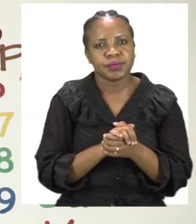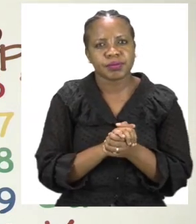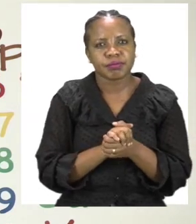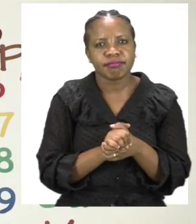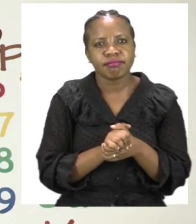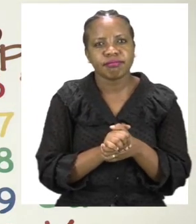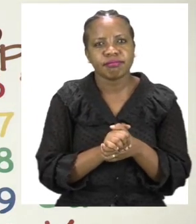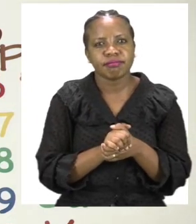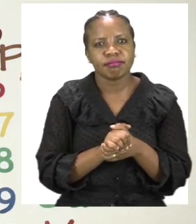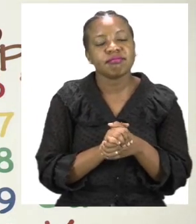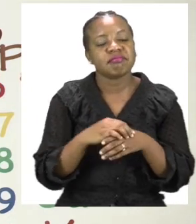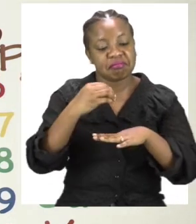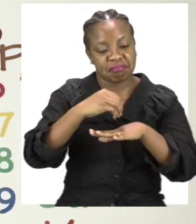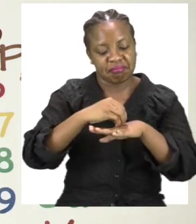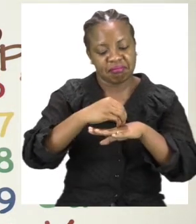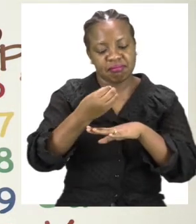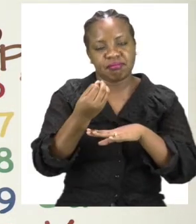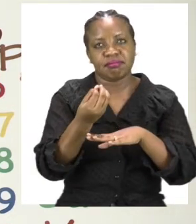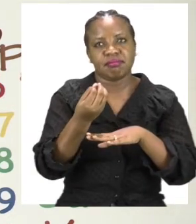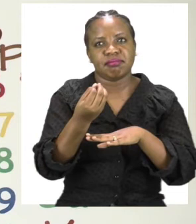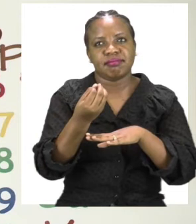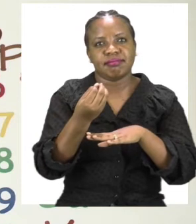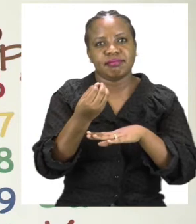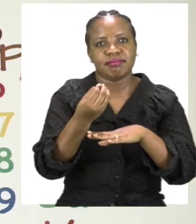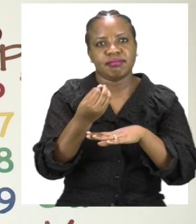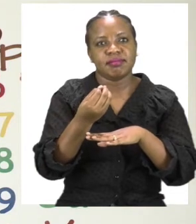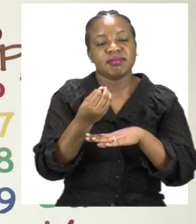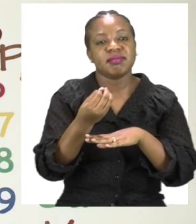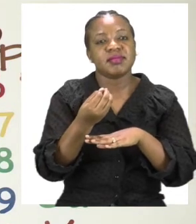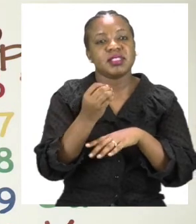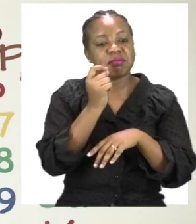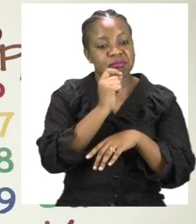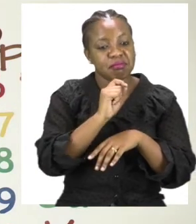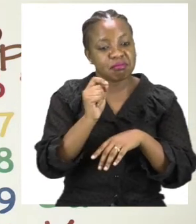is Saturday. And this is how you spell